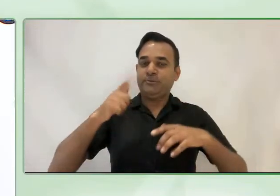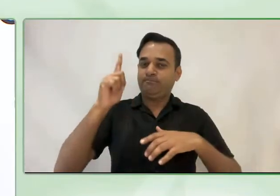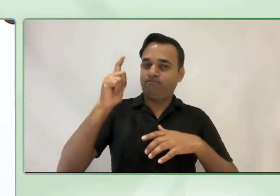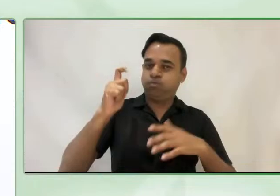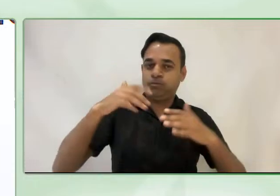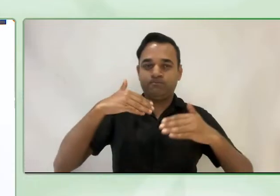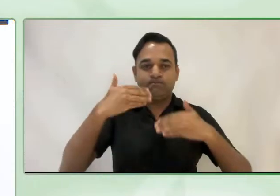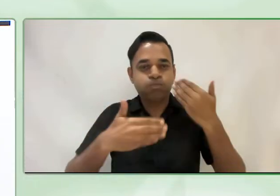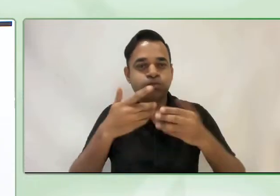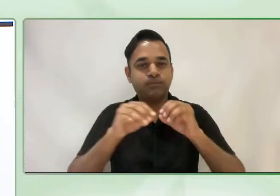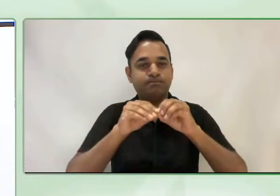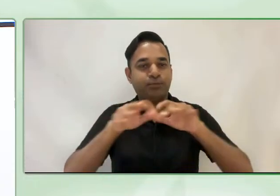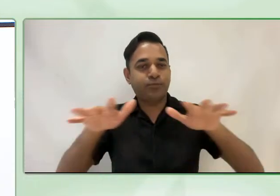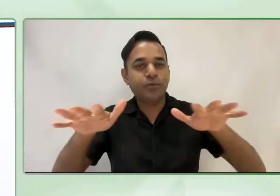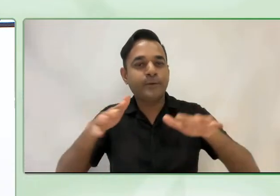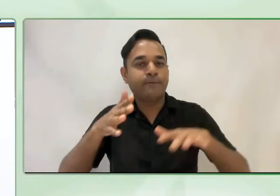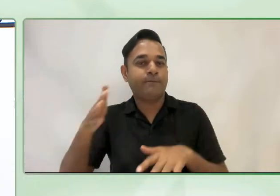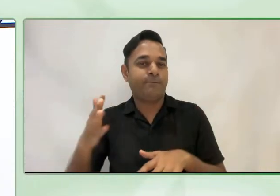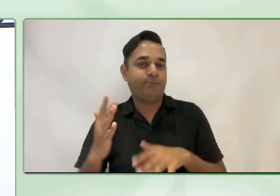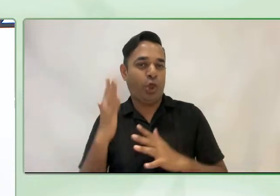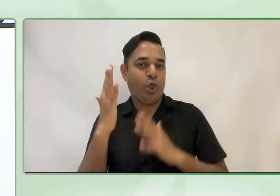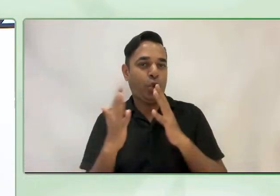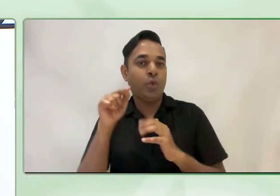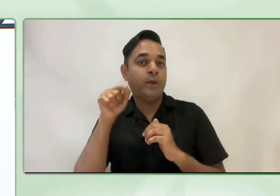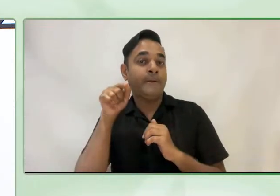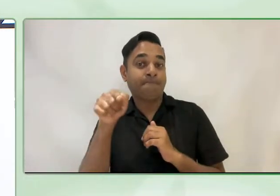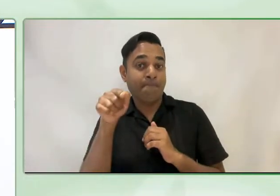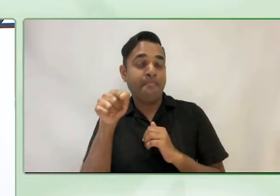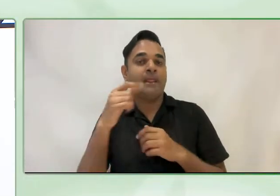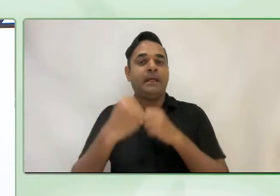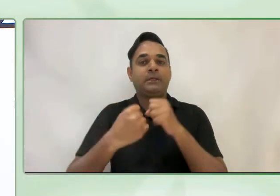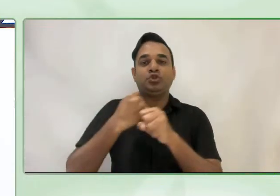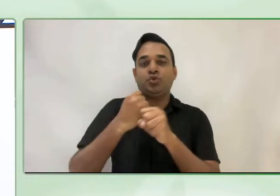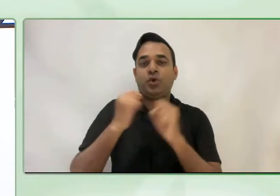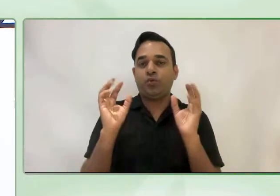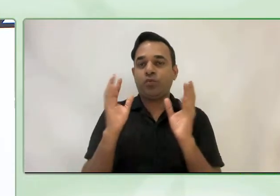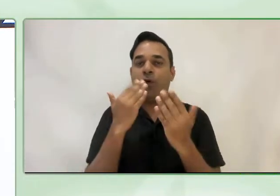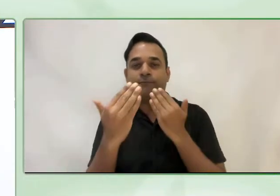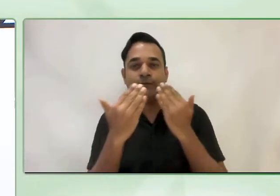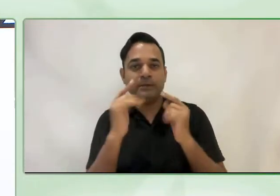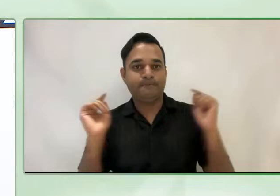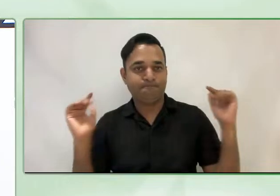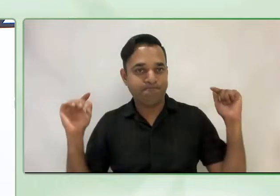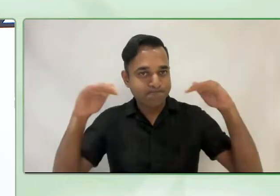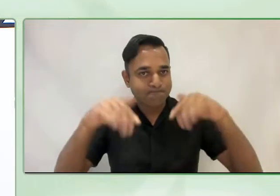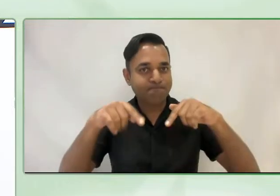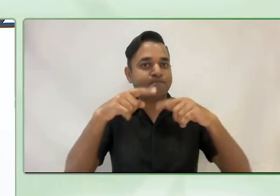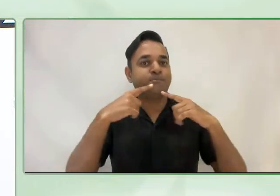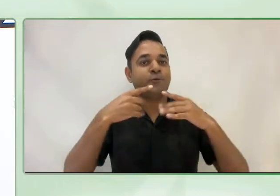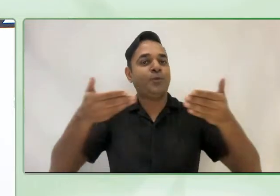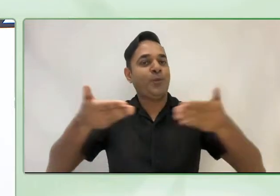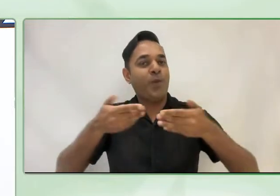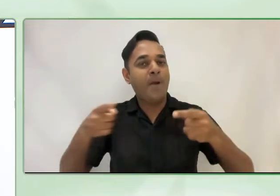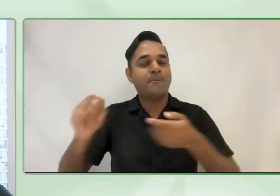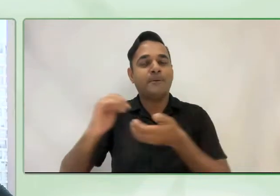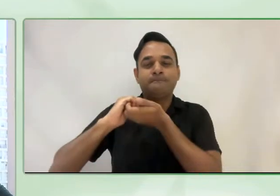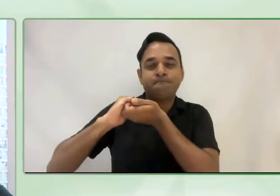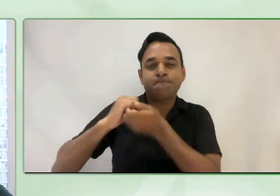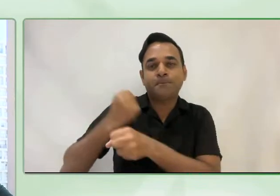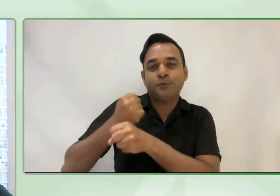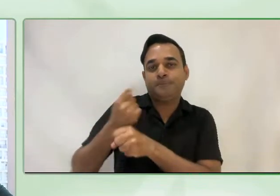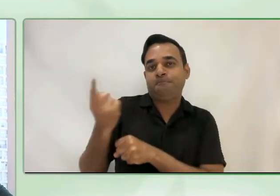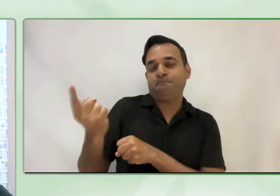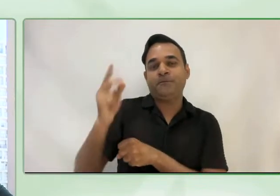cooperation partner, the Vienna Business Agency. So we've been working together now since 4 years with you,